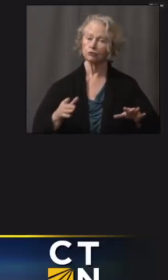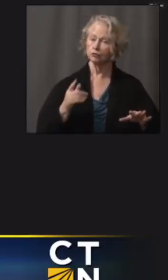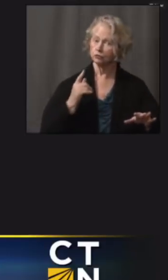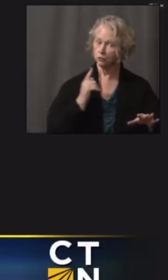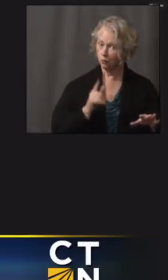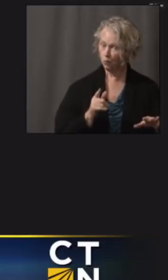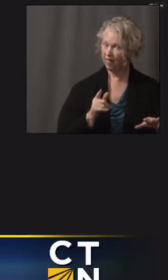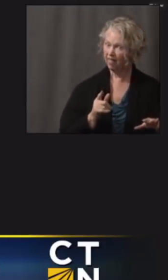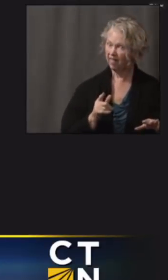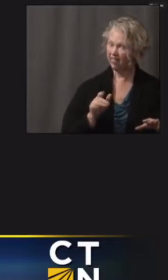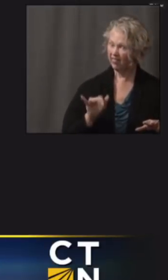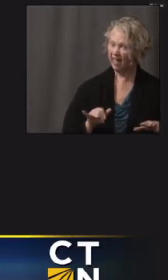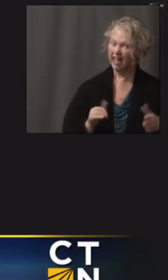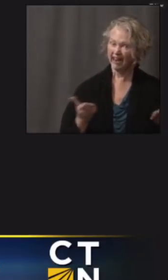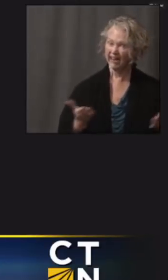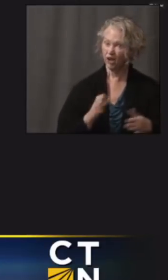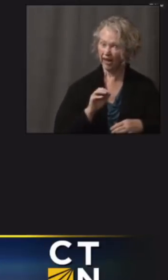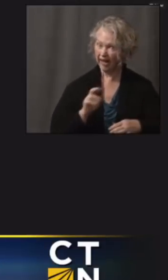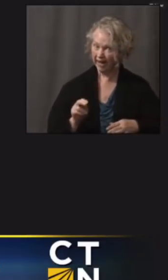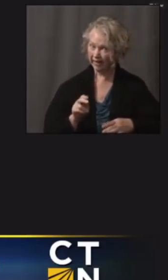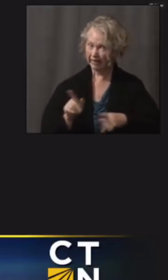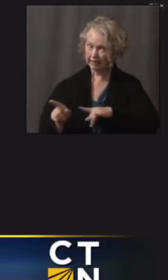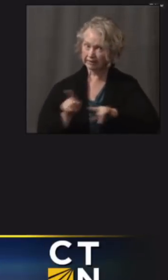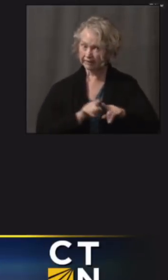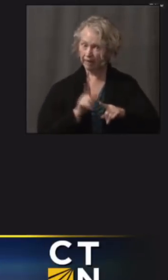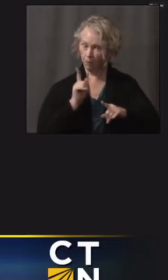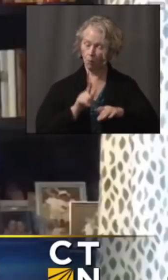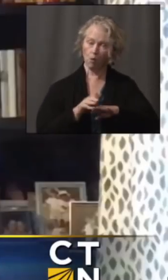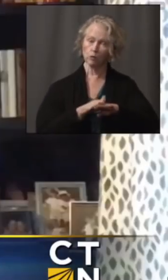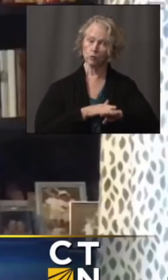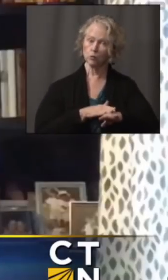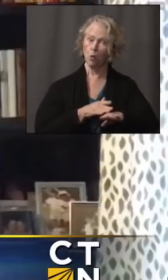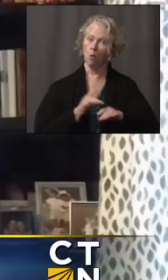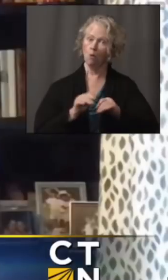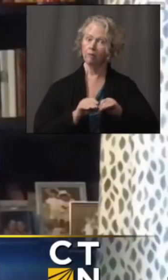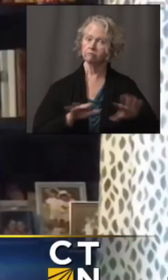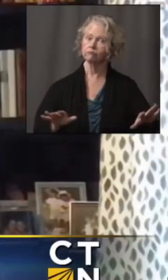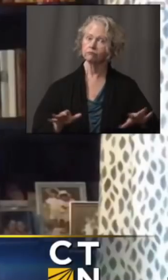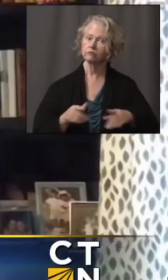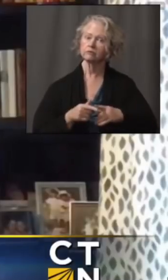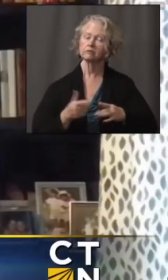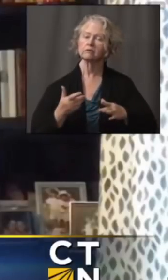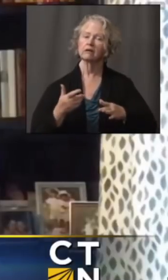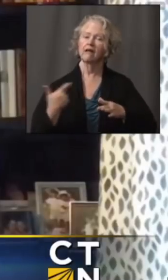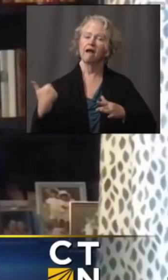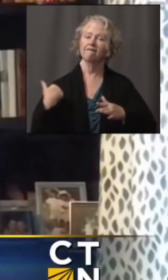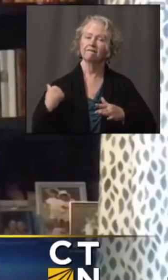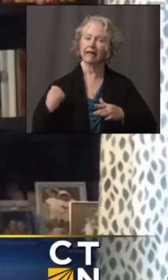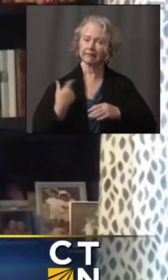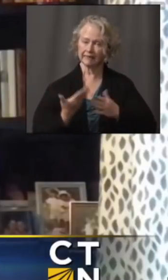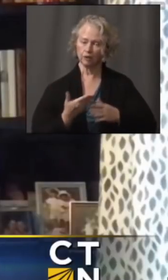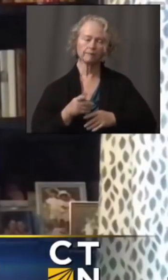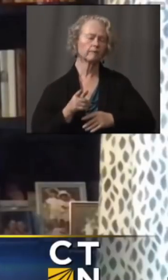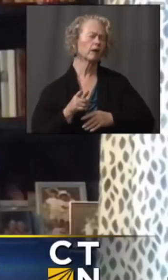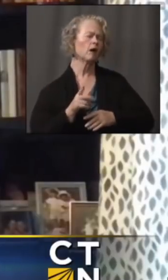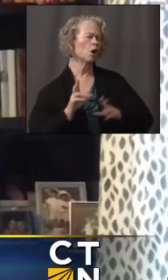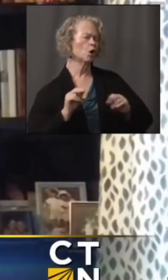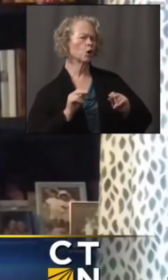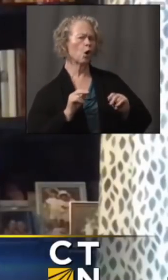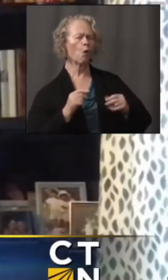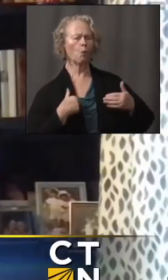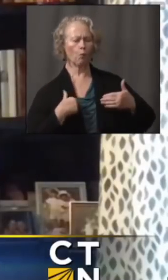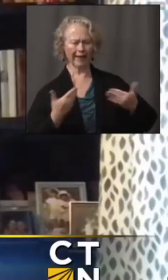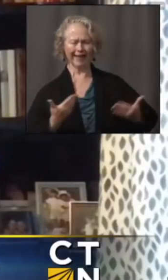down the vaccine distribution in Connecticut? No, I don't think so, Matt. What we are trying to do is give